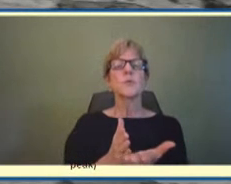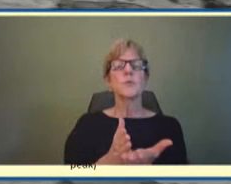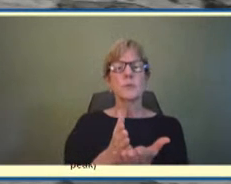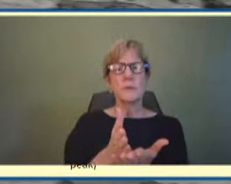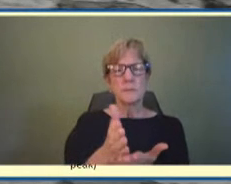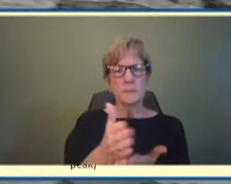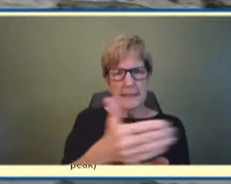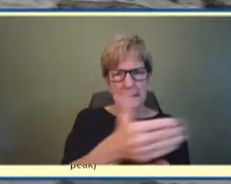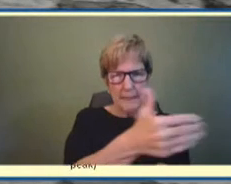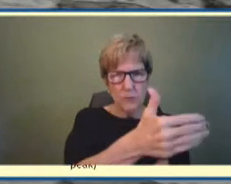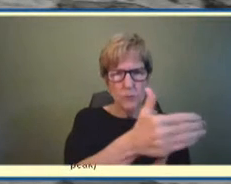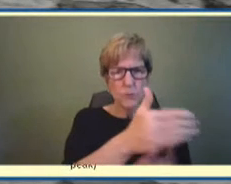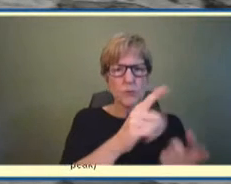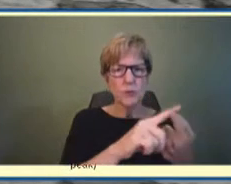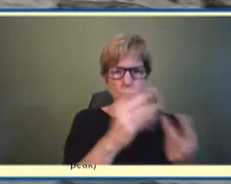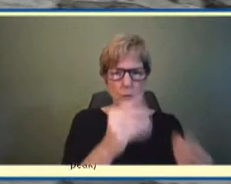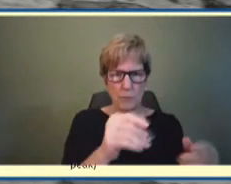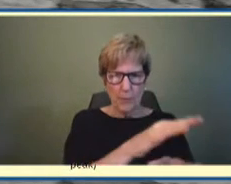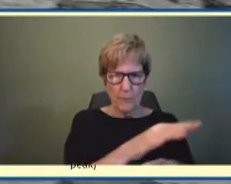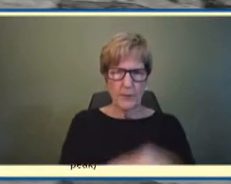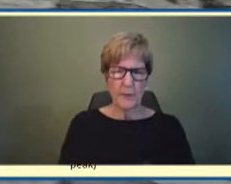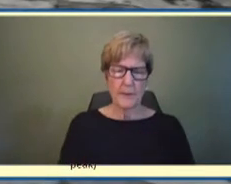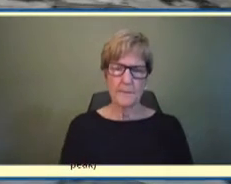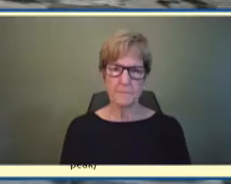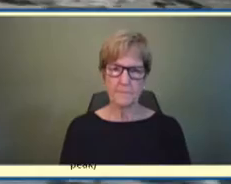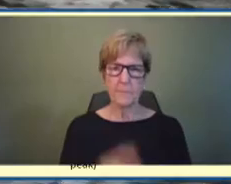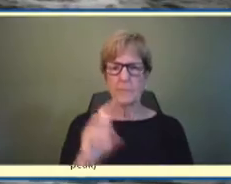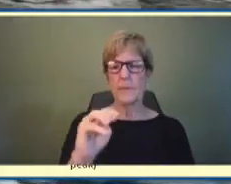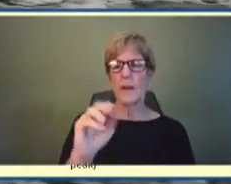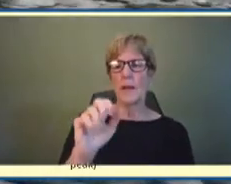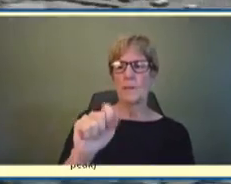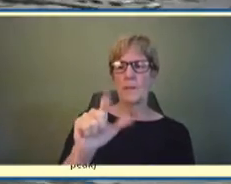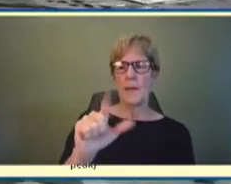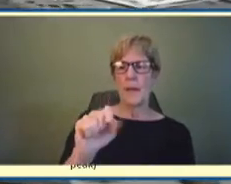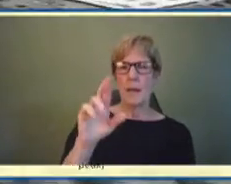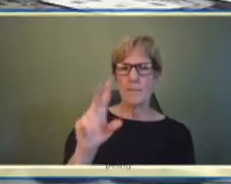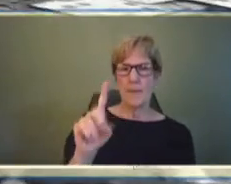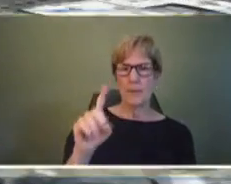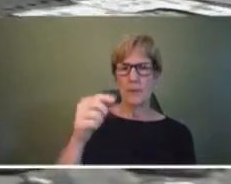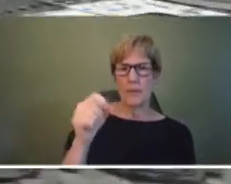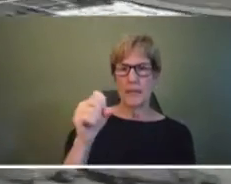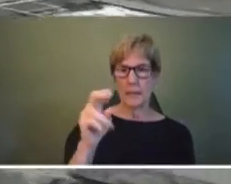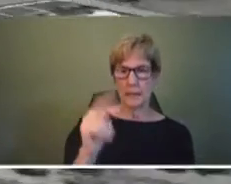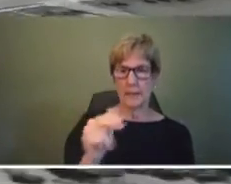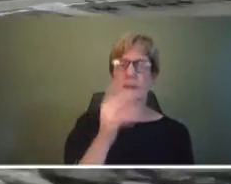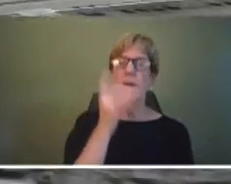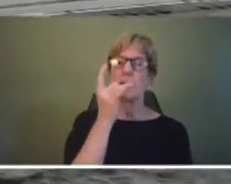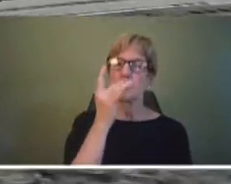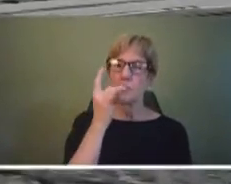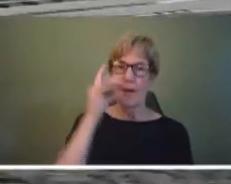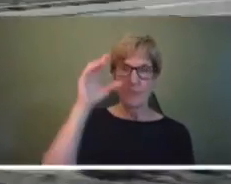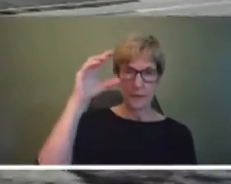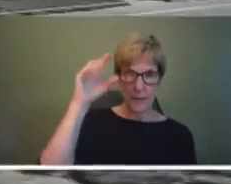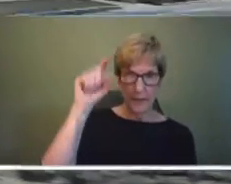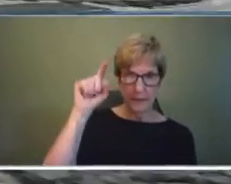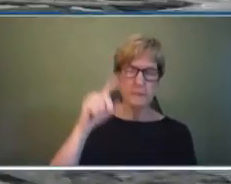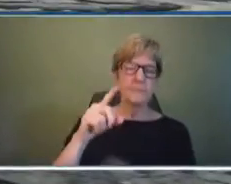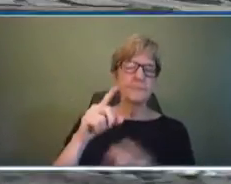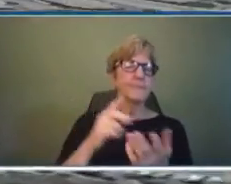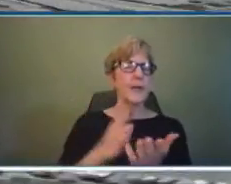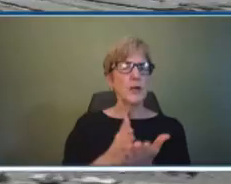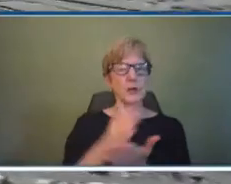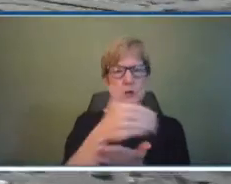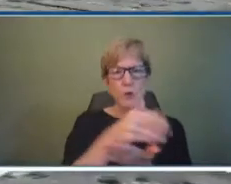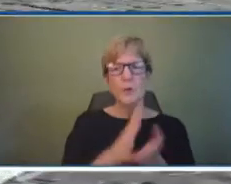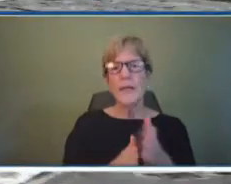entrance and when we get down to Mard Glenn you'll see that we are installing a traffic signal there uh there's turn Lanes there's lots of improvements